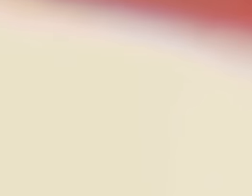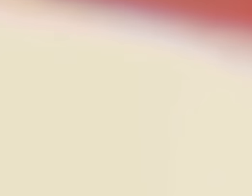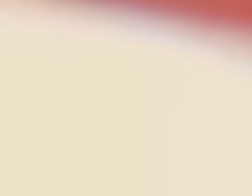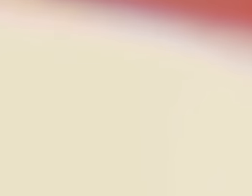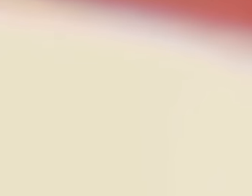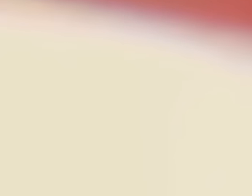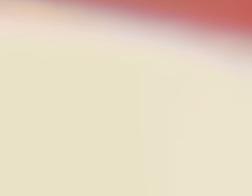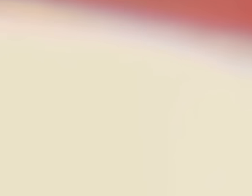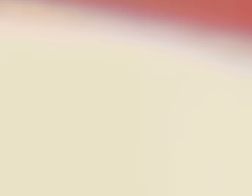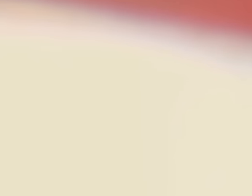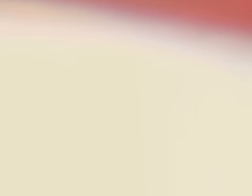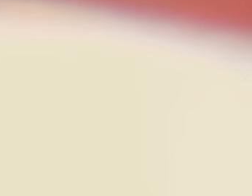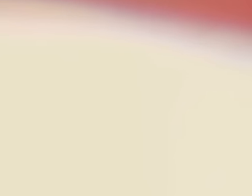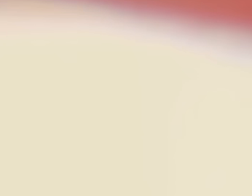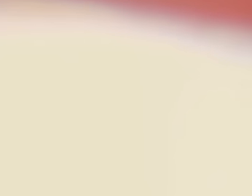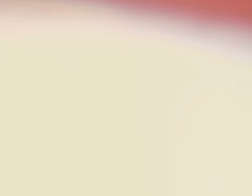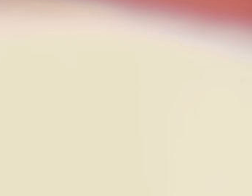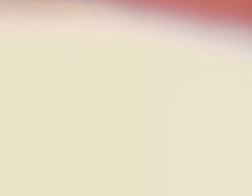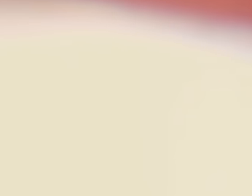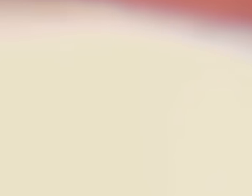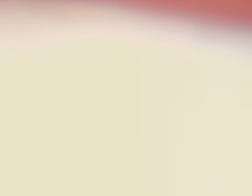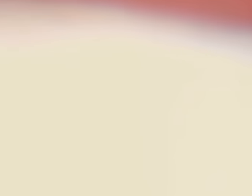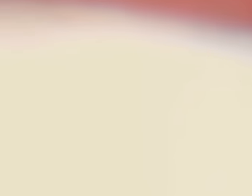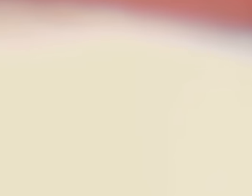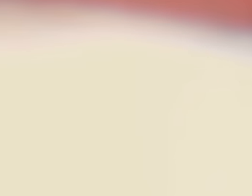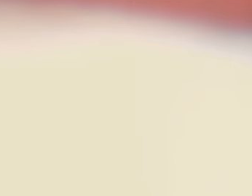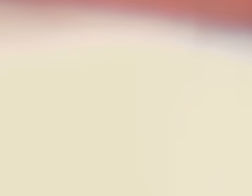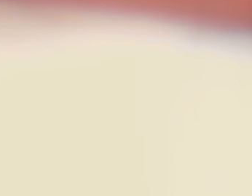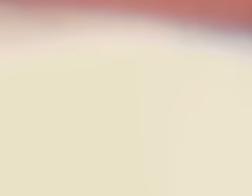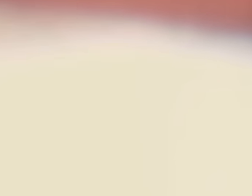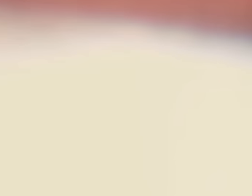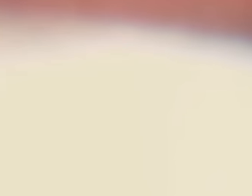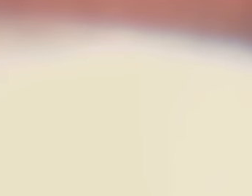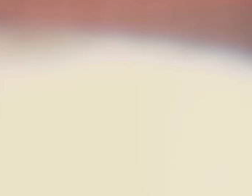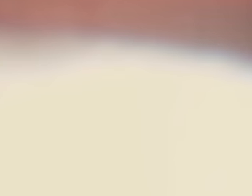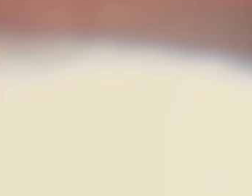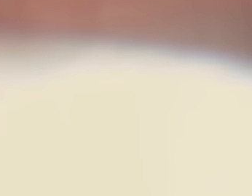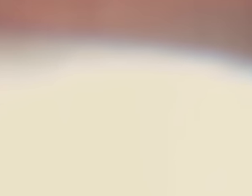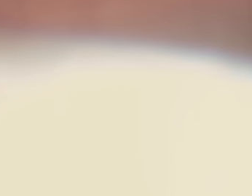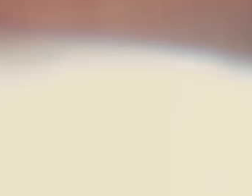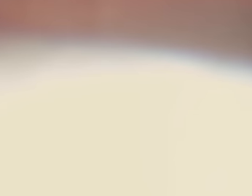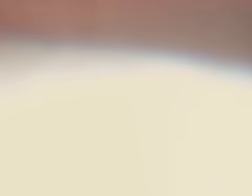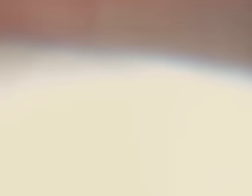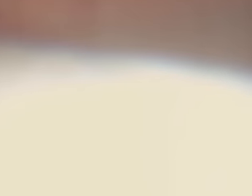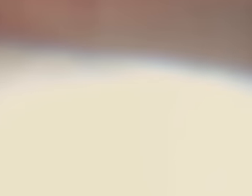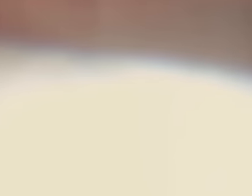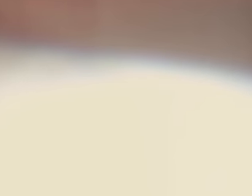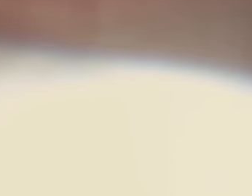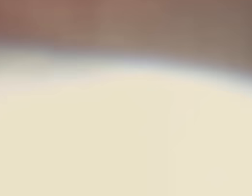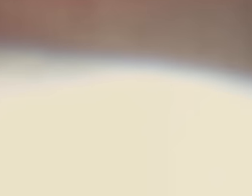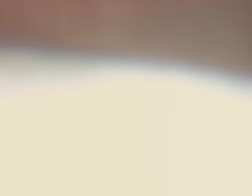works. The hand of the Lord feeds us.